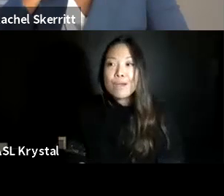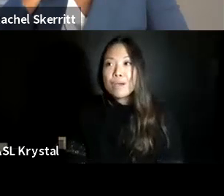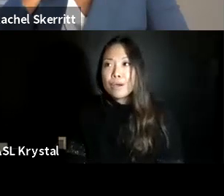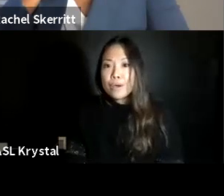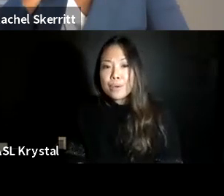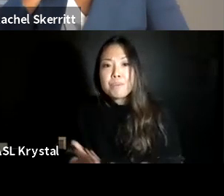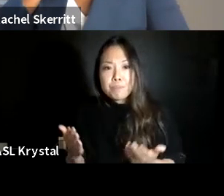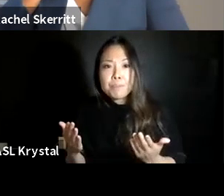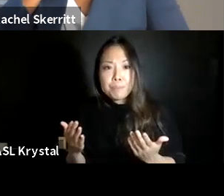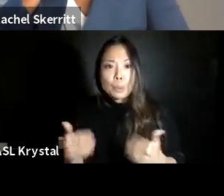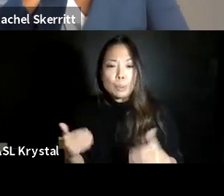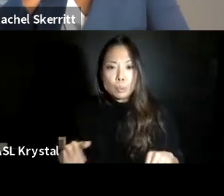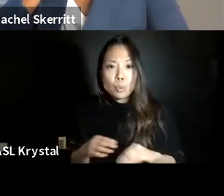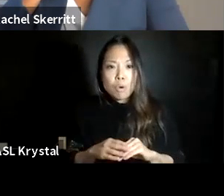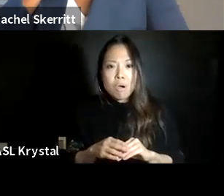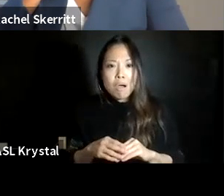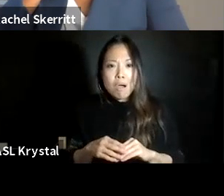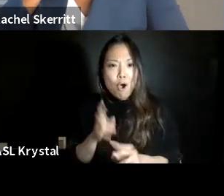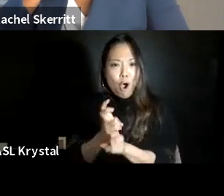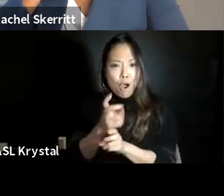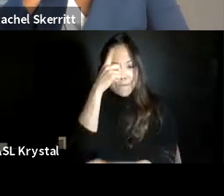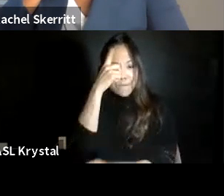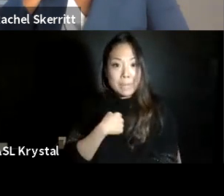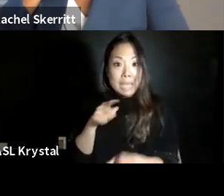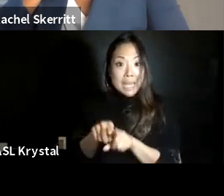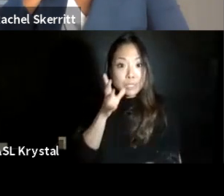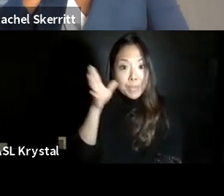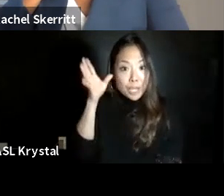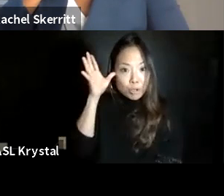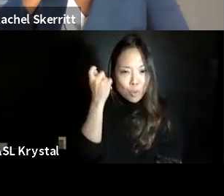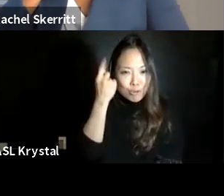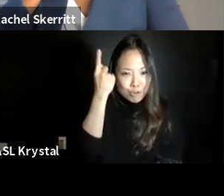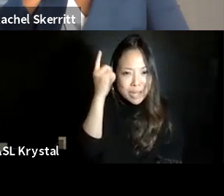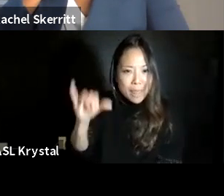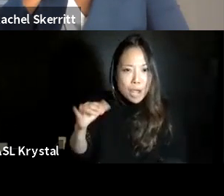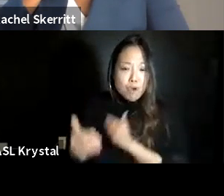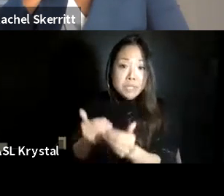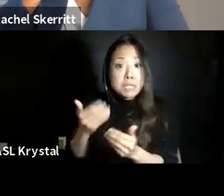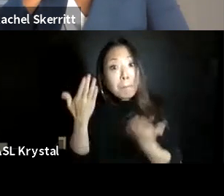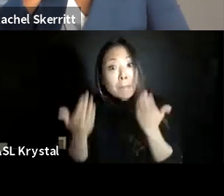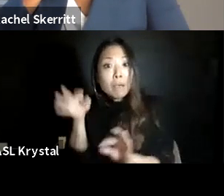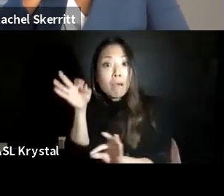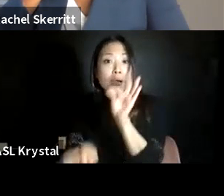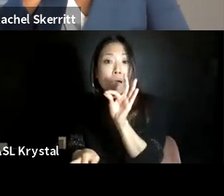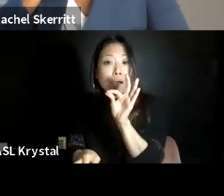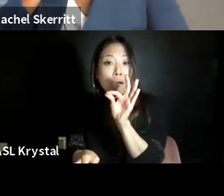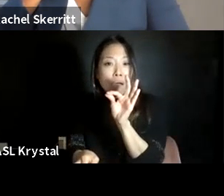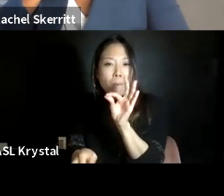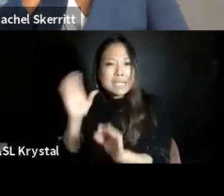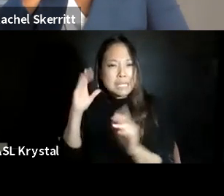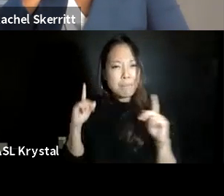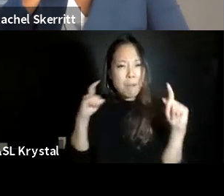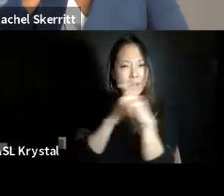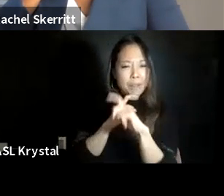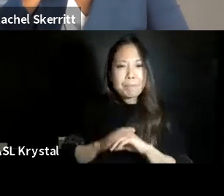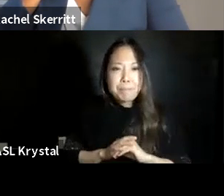was very hard to understand, even though it's probably a very simple process. And I would say that